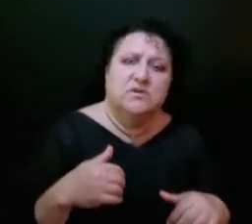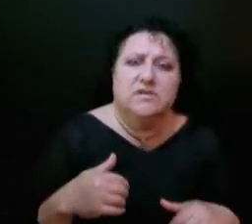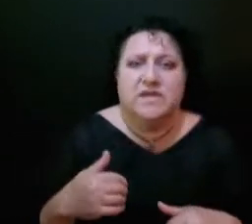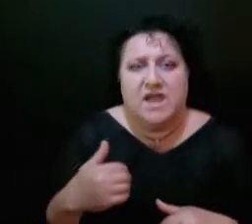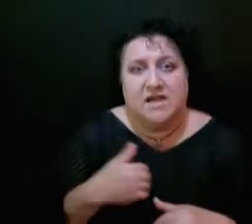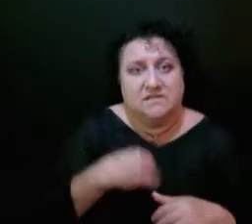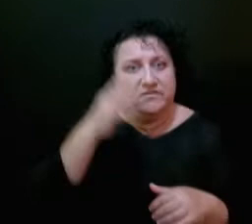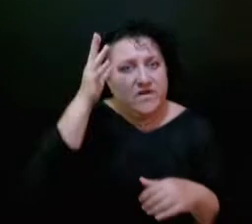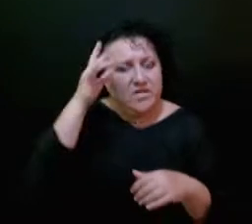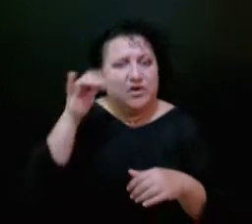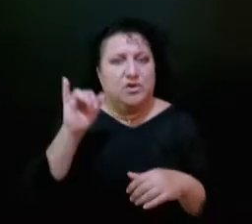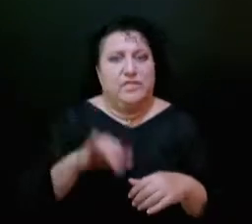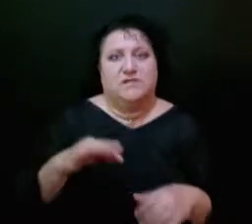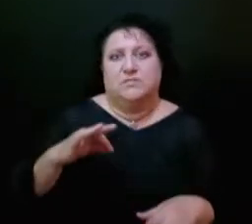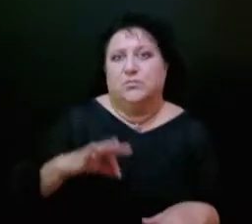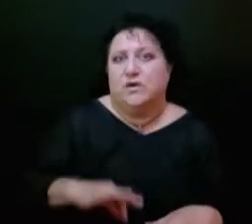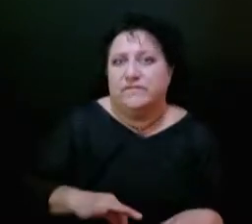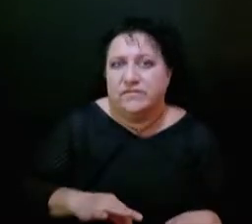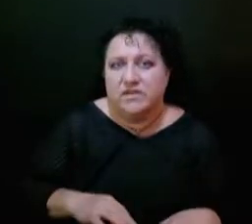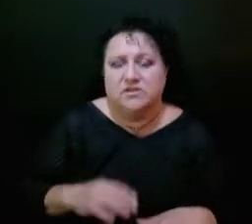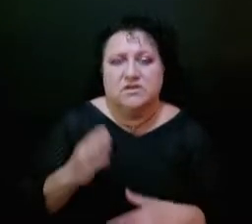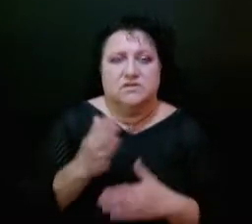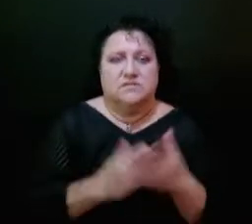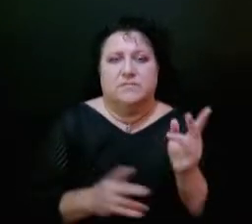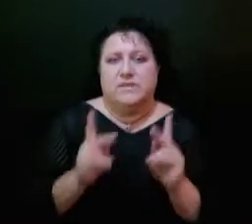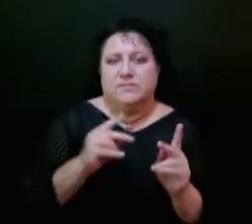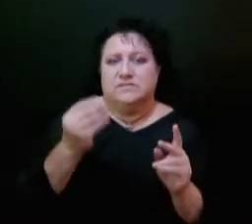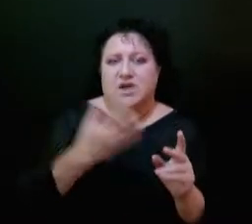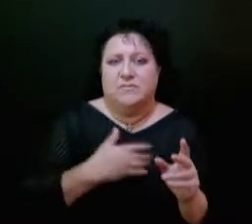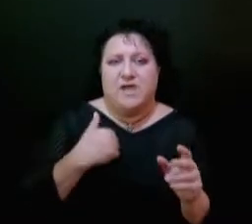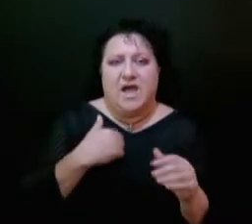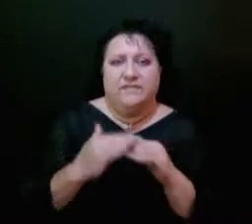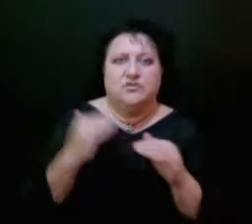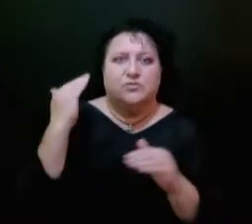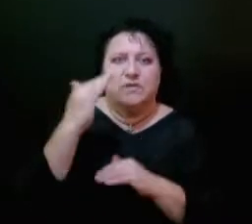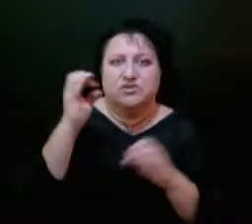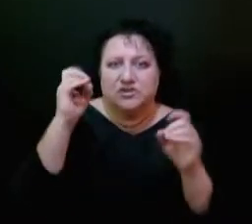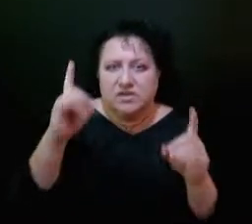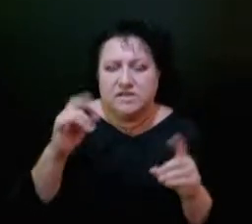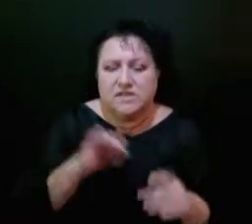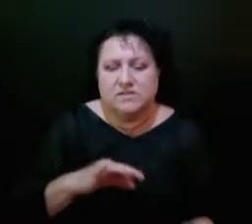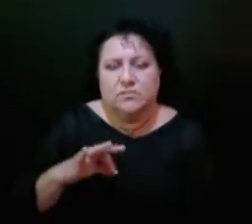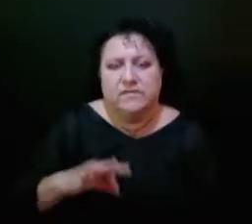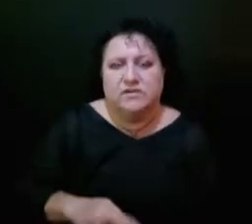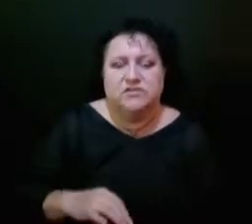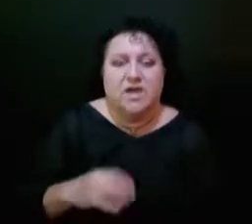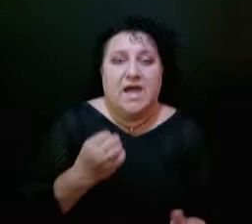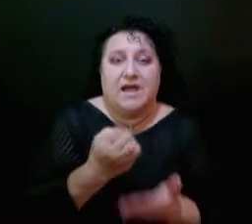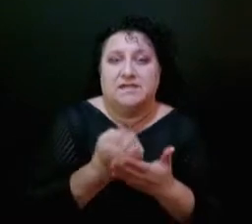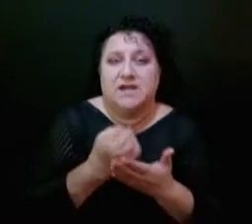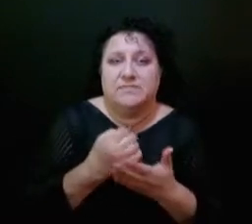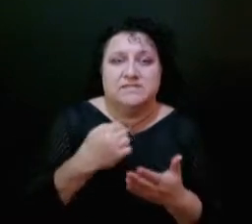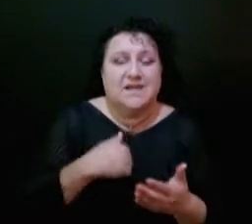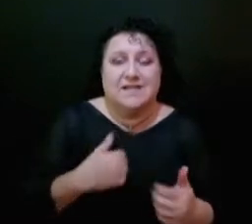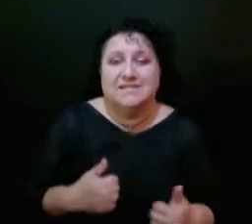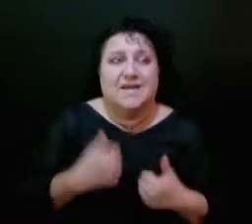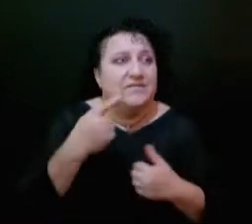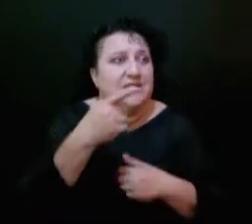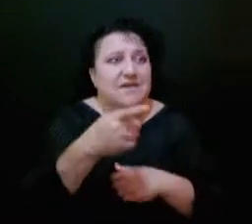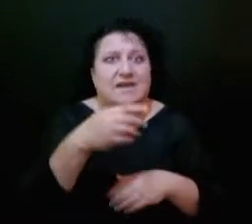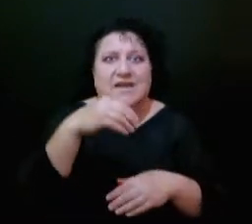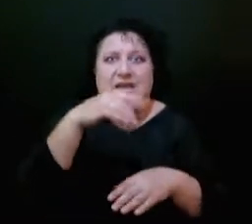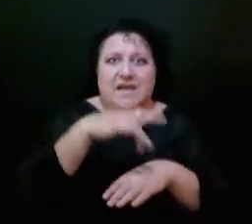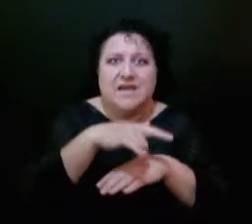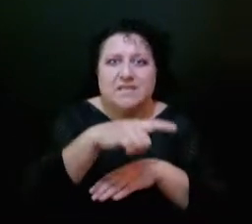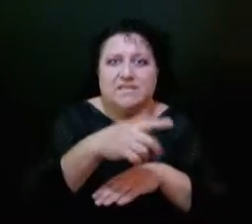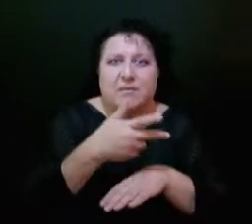incredibly, some would say, overeducated. That is a privilege. I have economics. I'm not living at the poverty line. That is a privilege. The